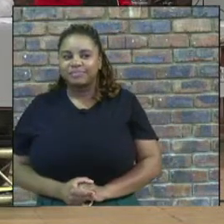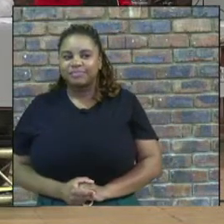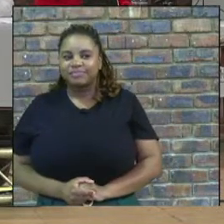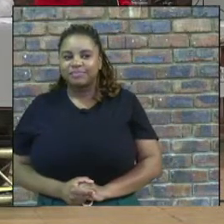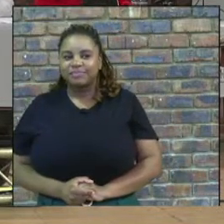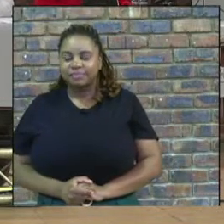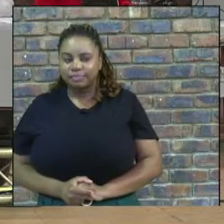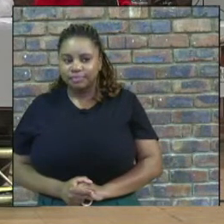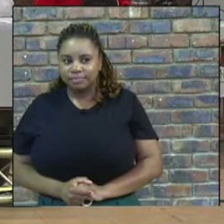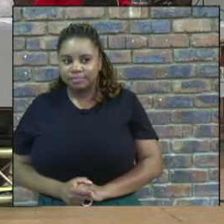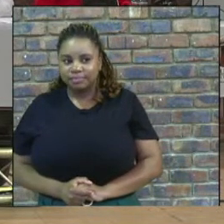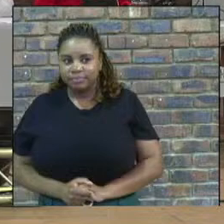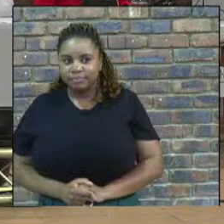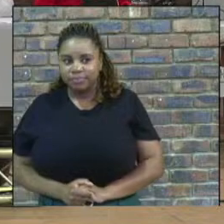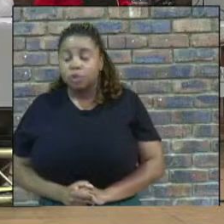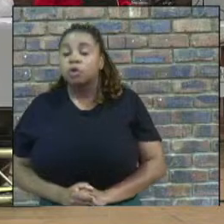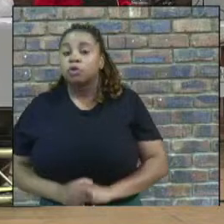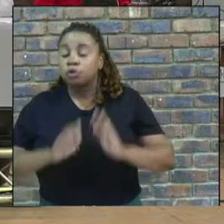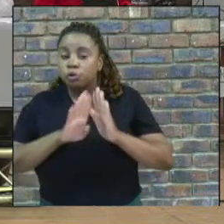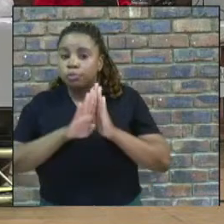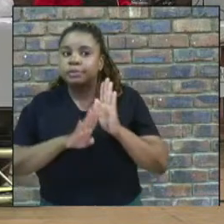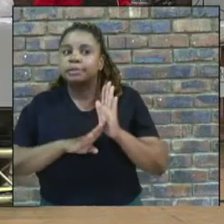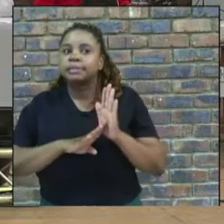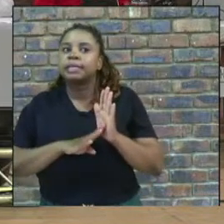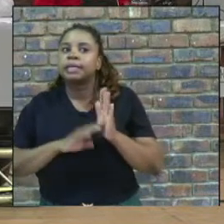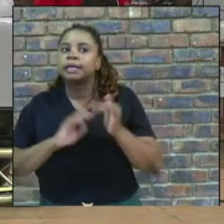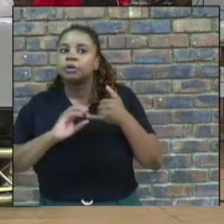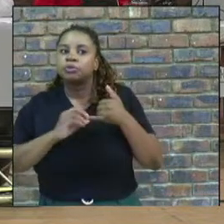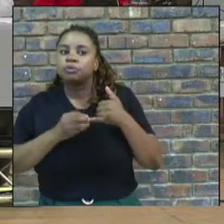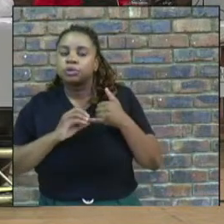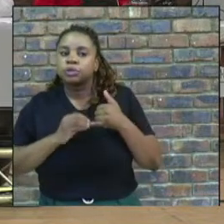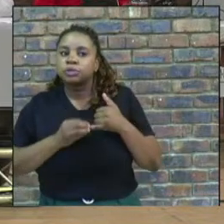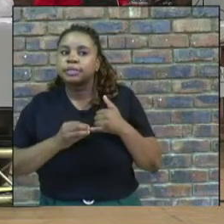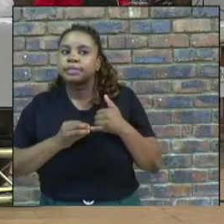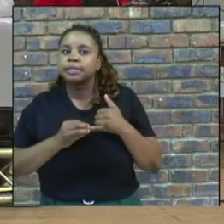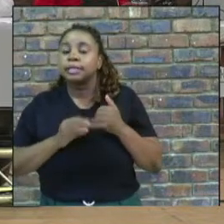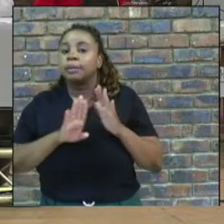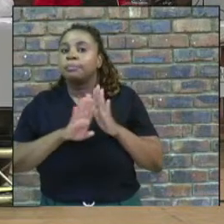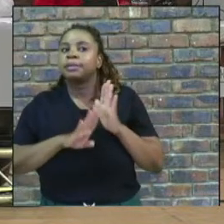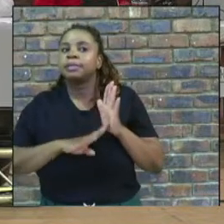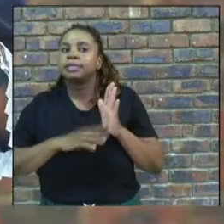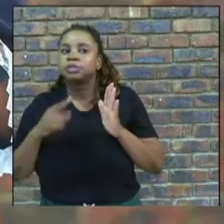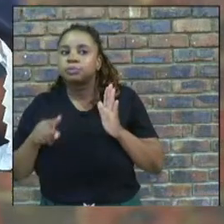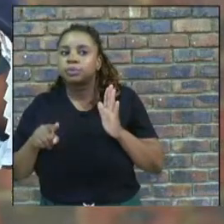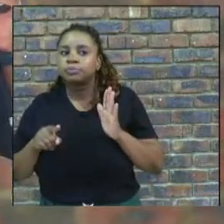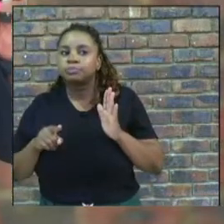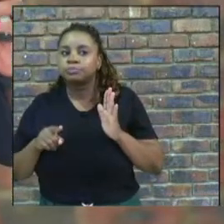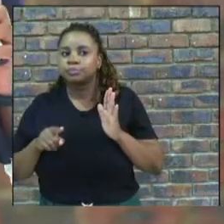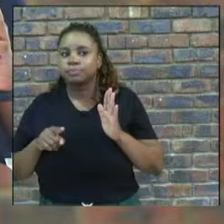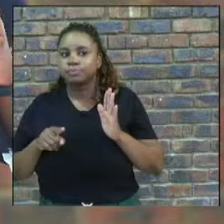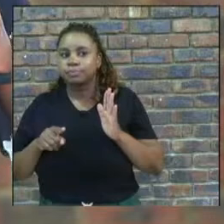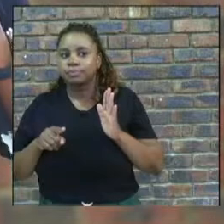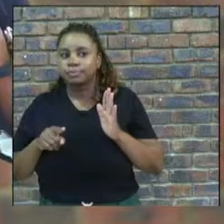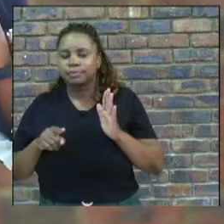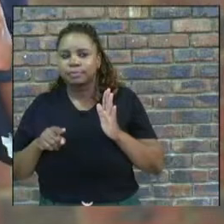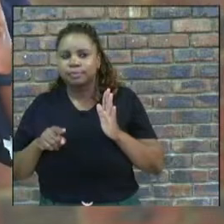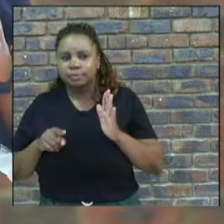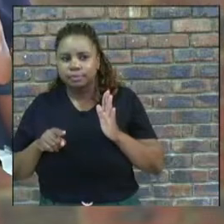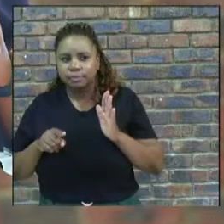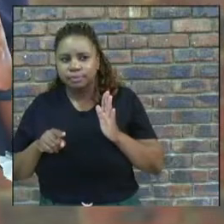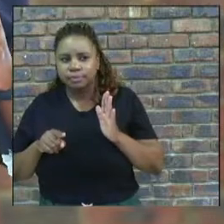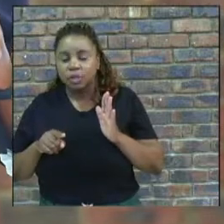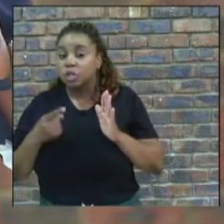What we are trying to do, Bill A is for, I don't have a term, but it's